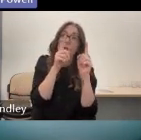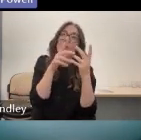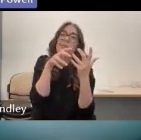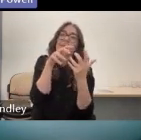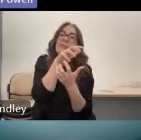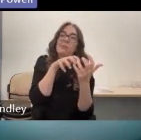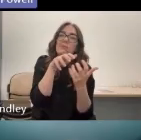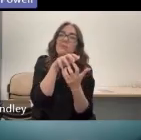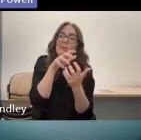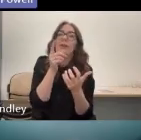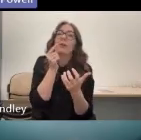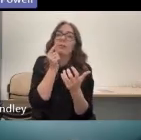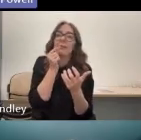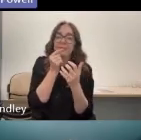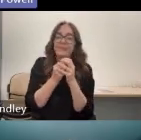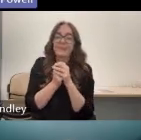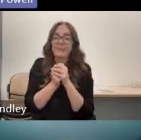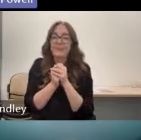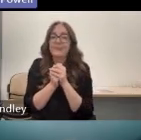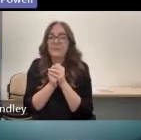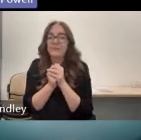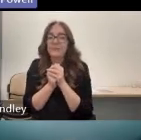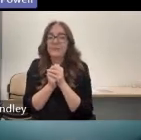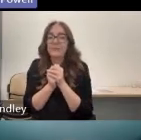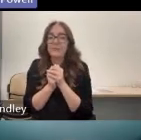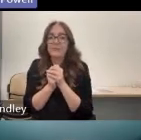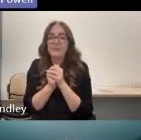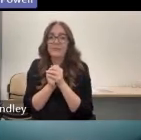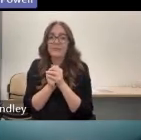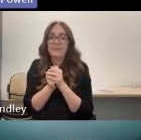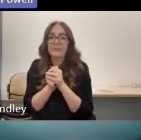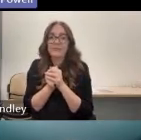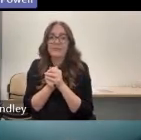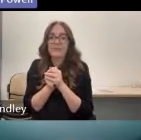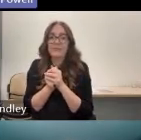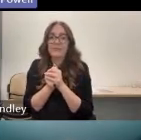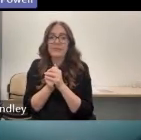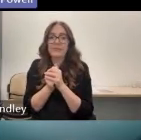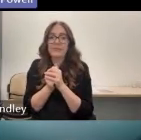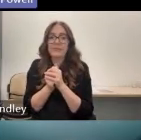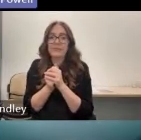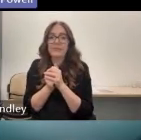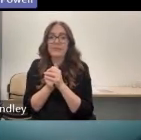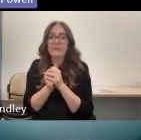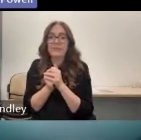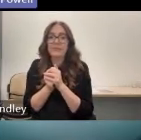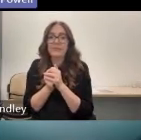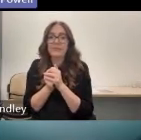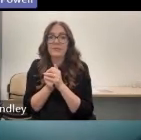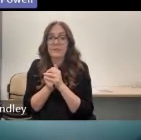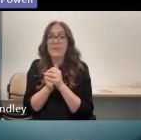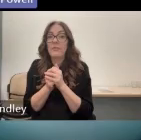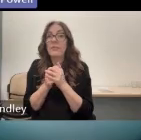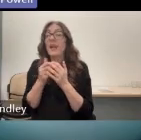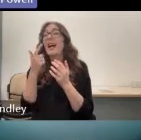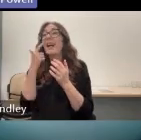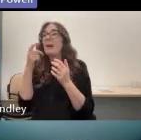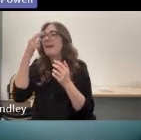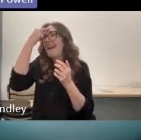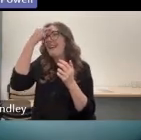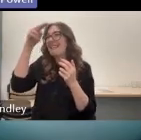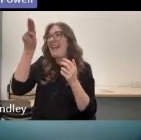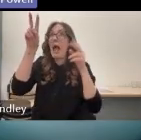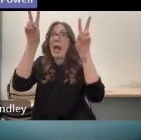that, certainly with the settings, is that not only are they called different things from